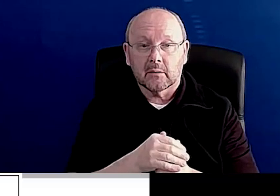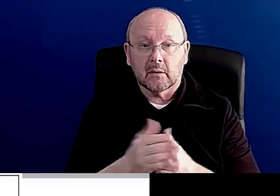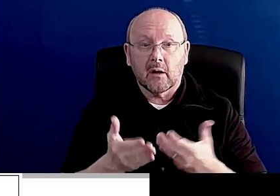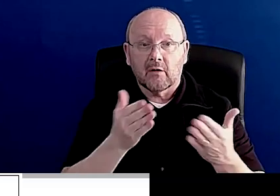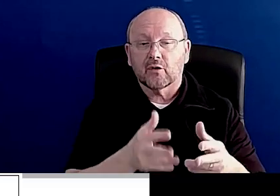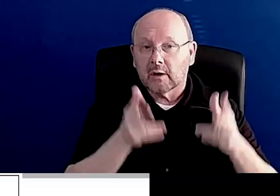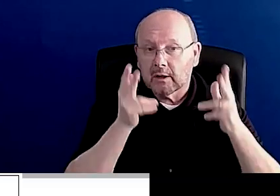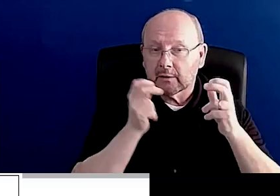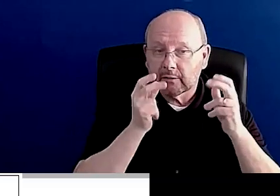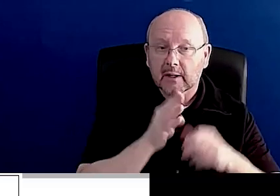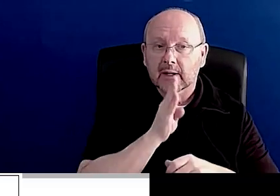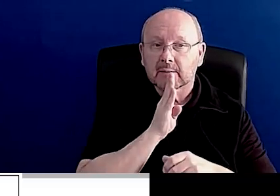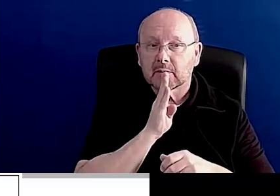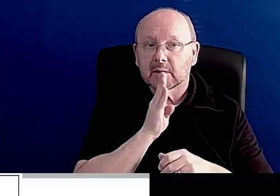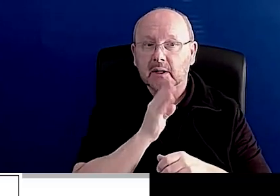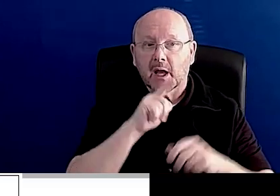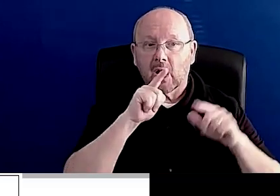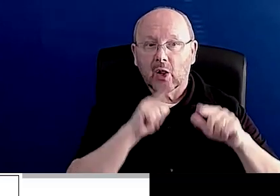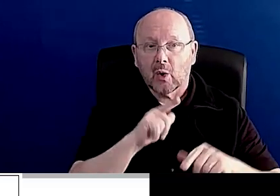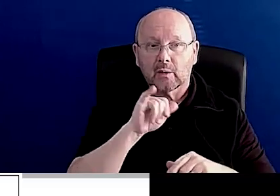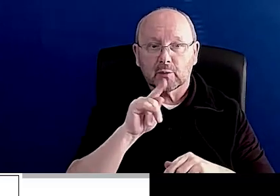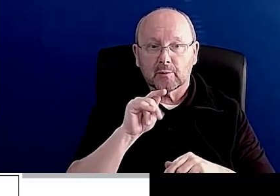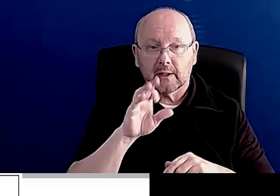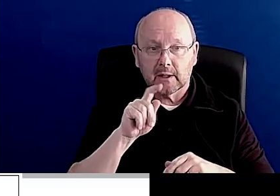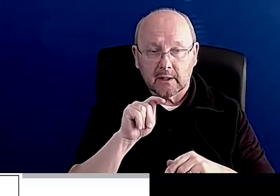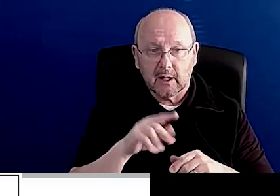speaking low intermediate and pronunciation low